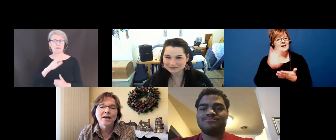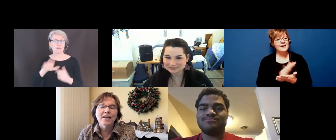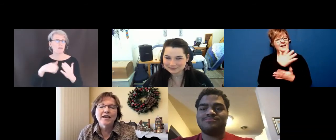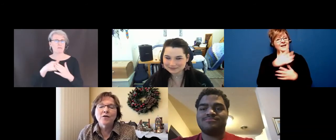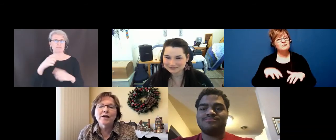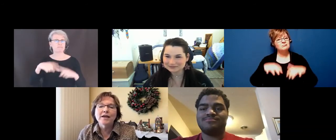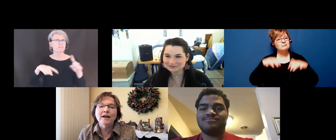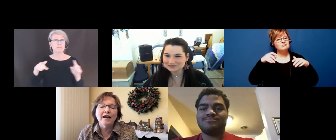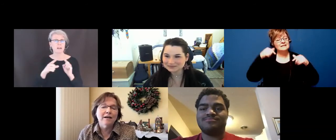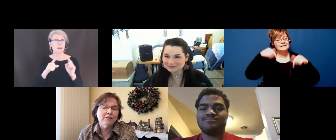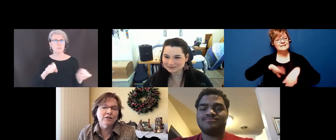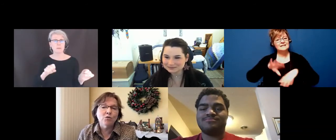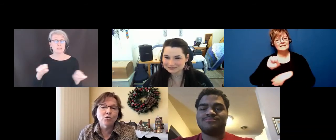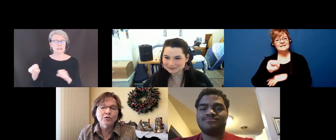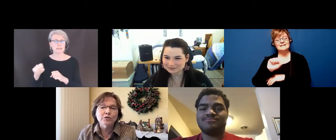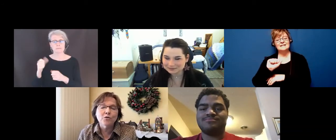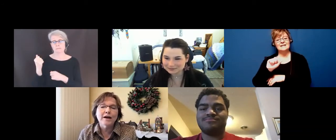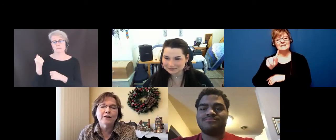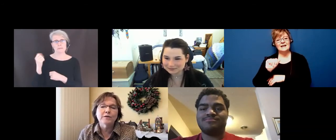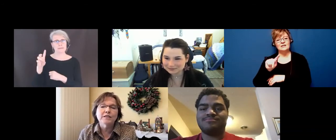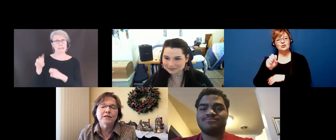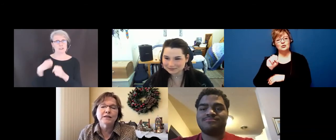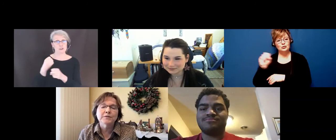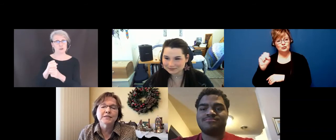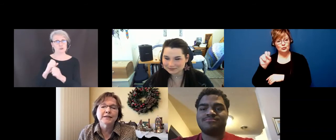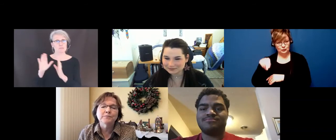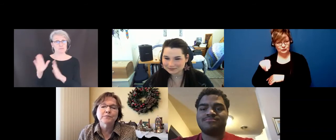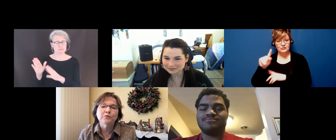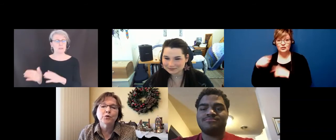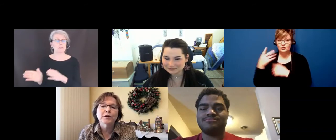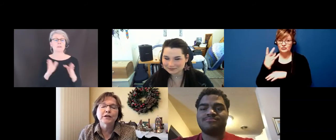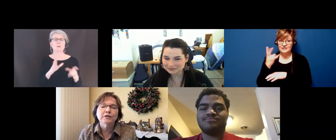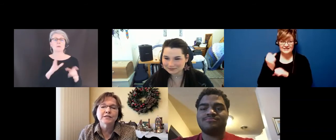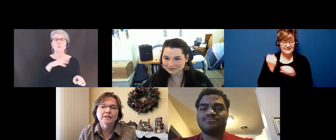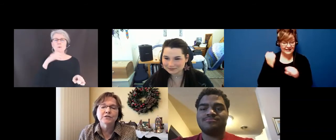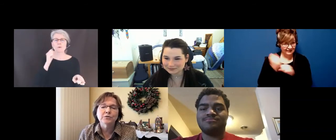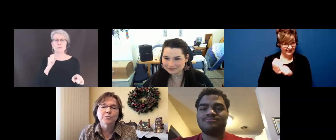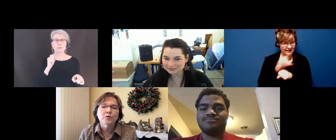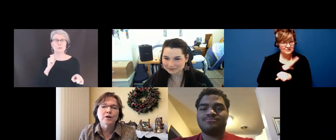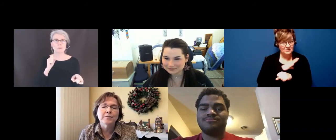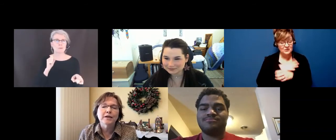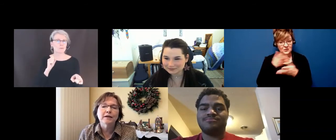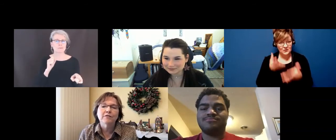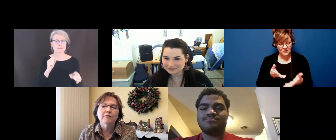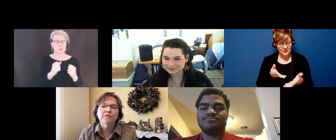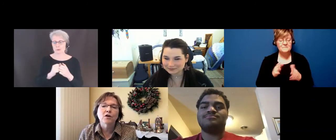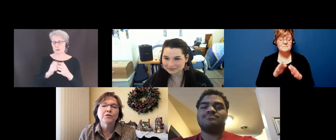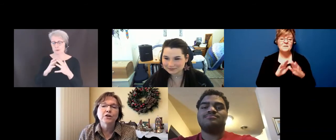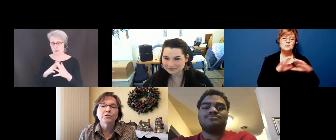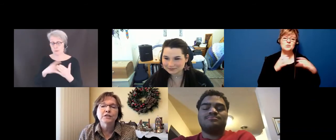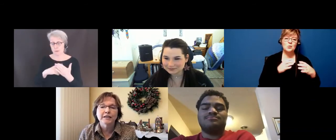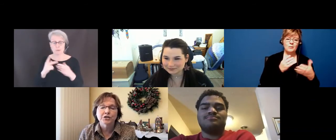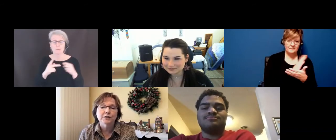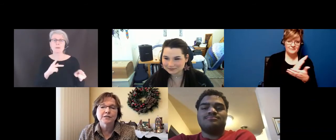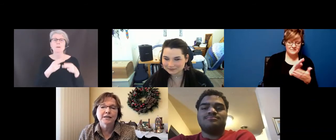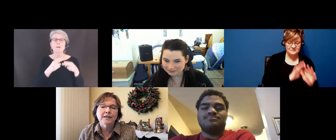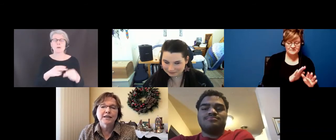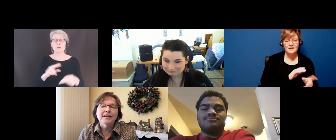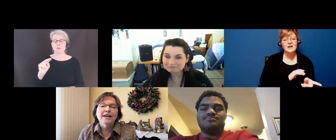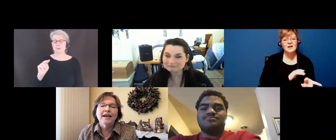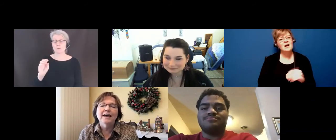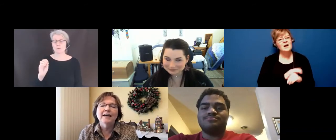now. We have an older choir we developed 4 years into our programming called the